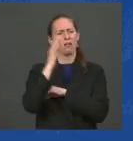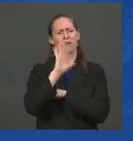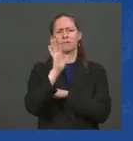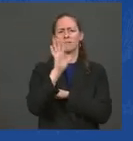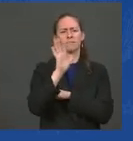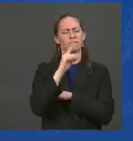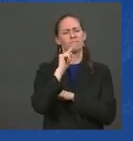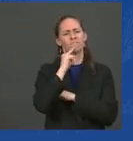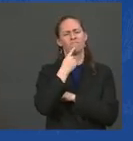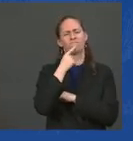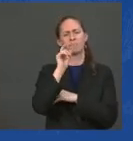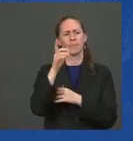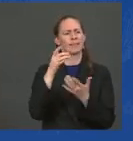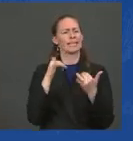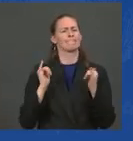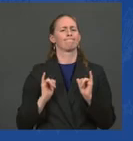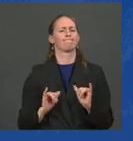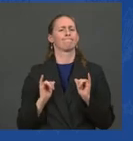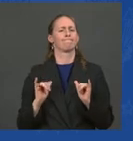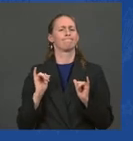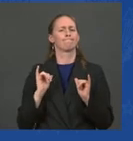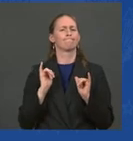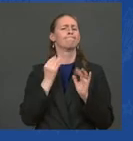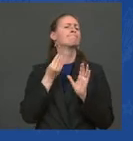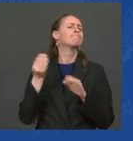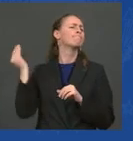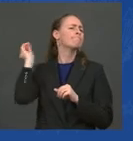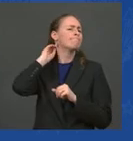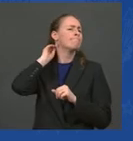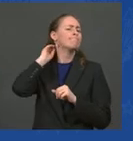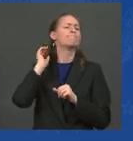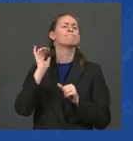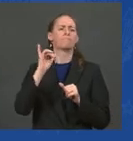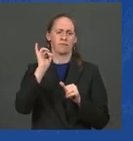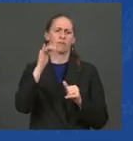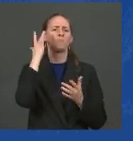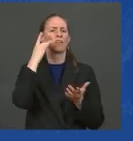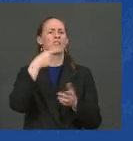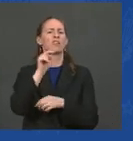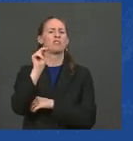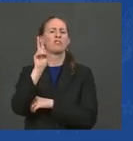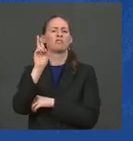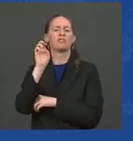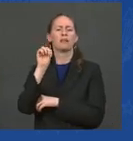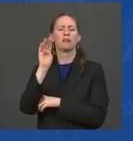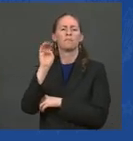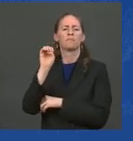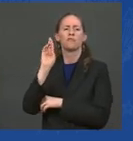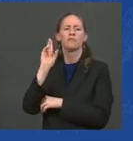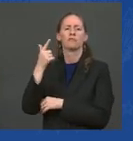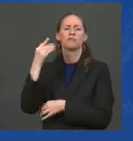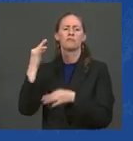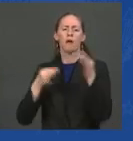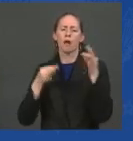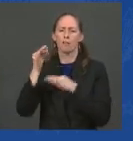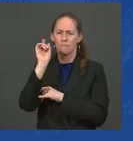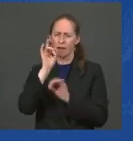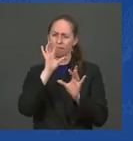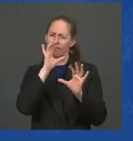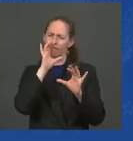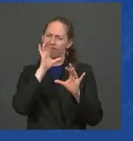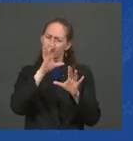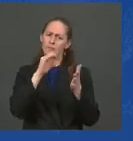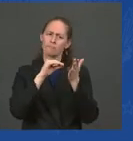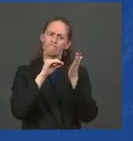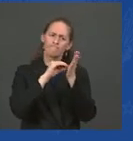the lesson at the heart of the Nuremberg trials. Finding truth, documenting it, so it could never